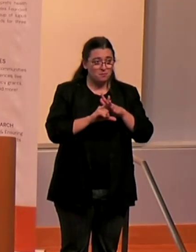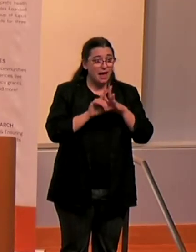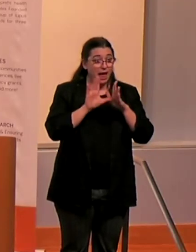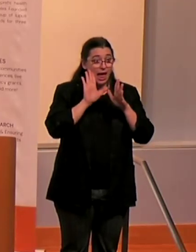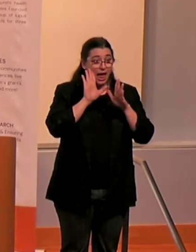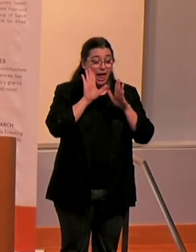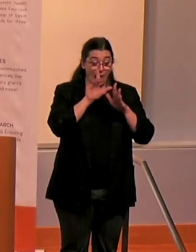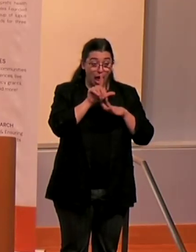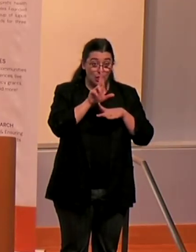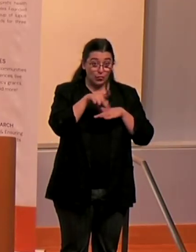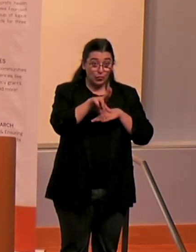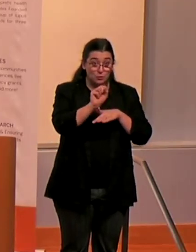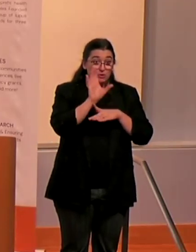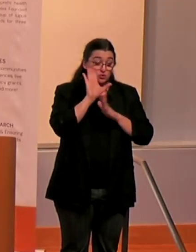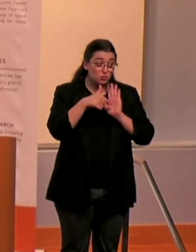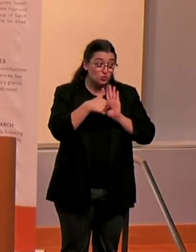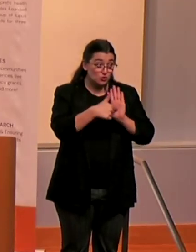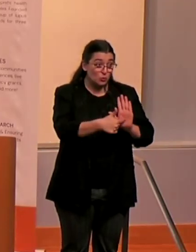sometimes, unfortunately, is not our blood